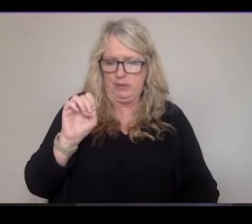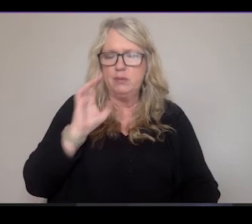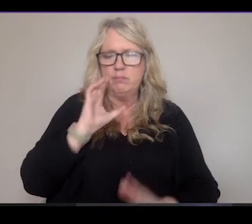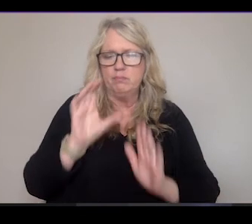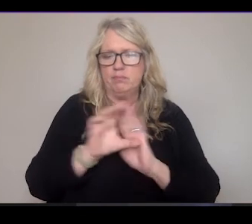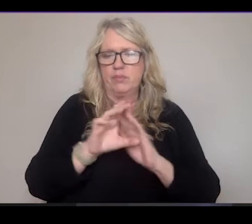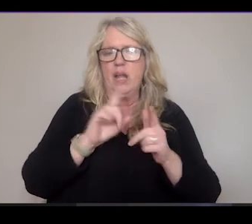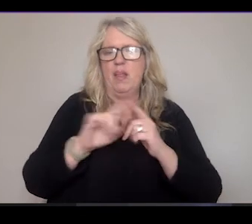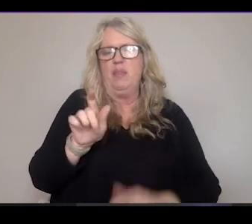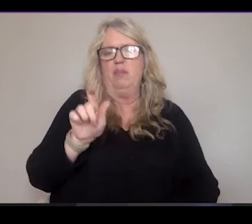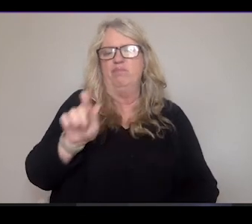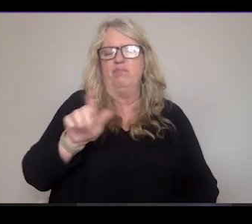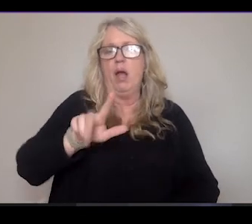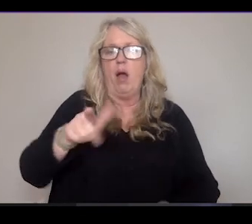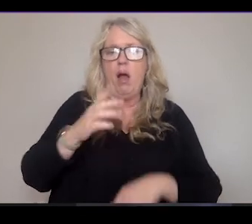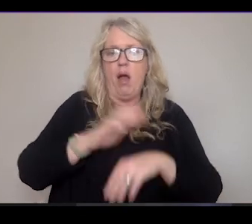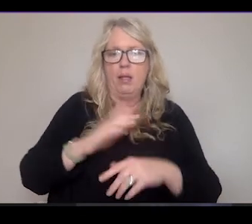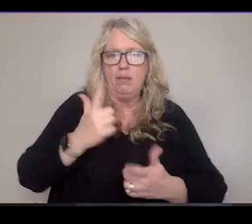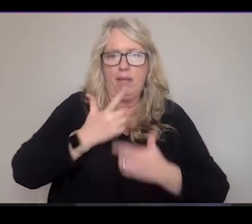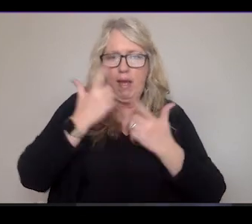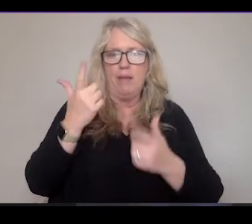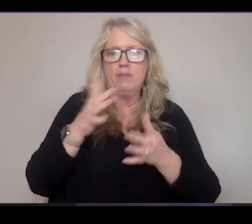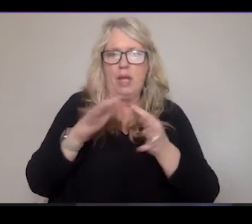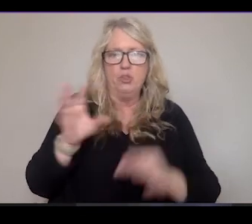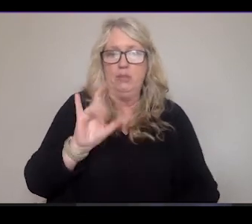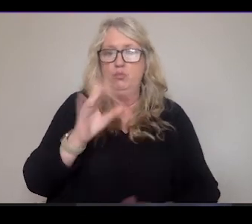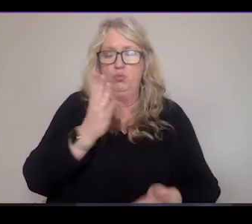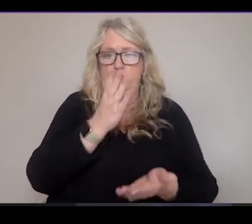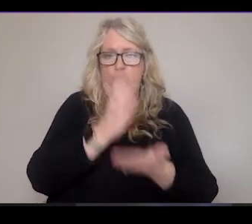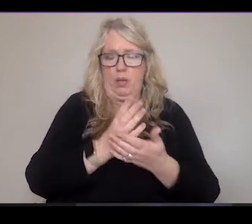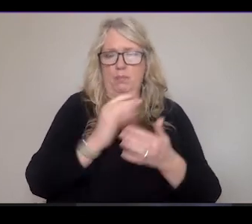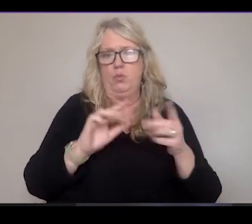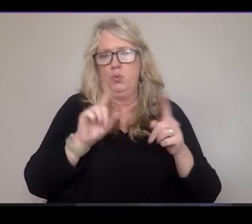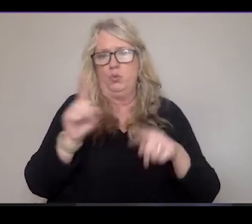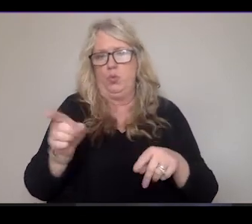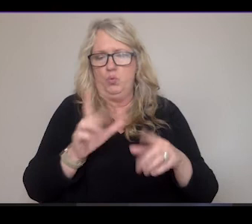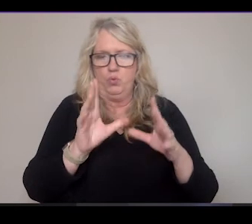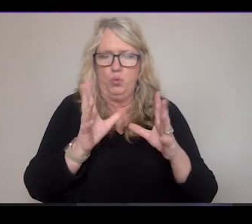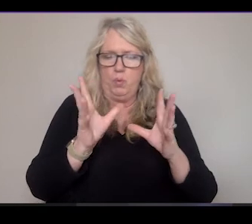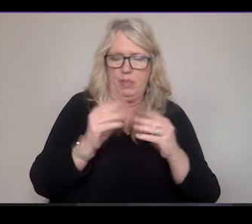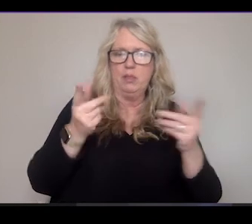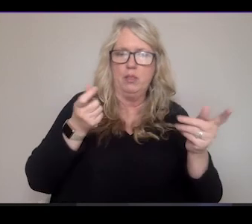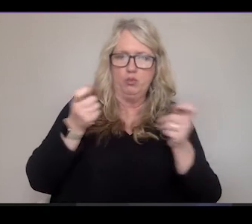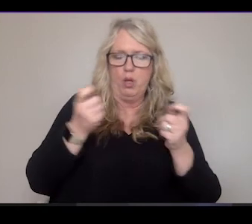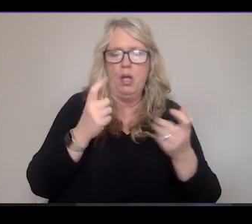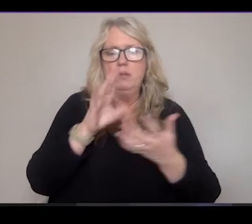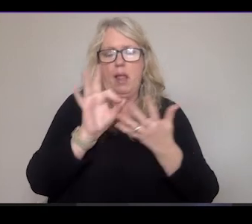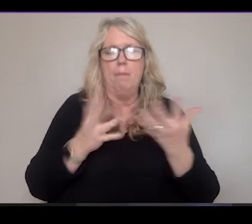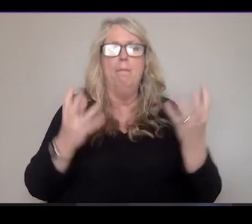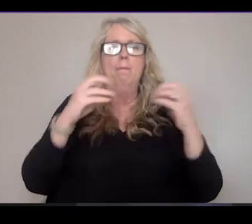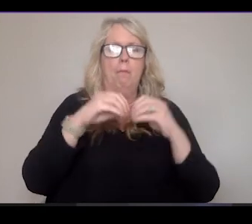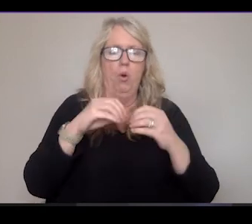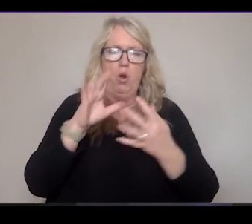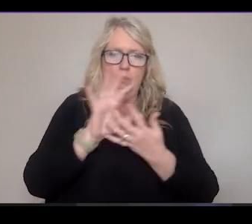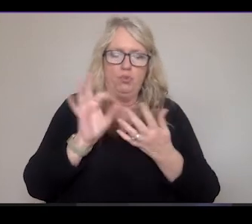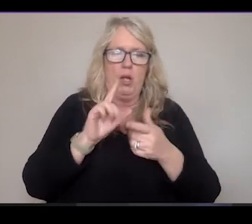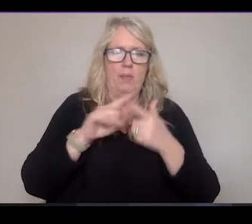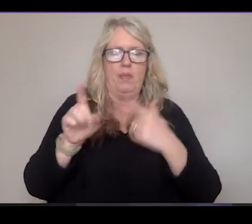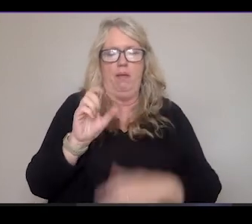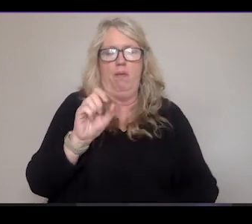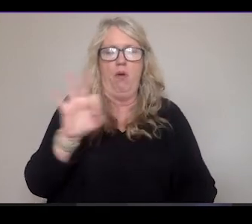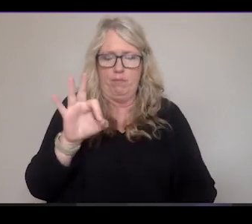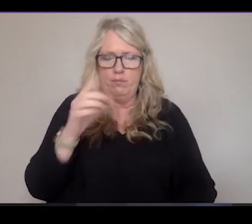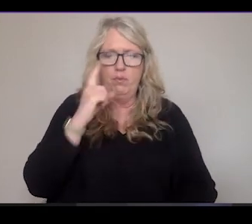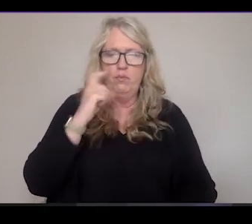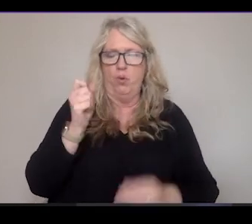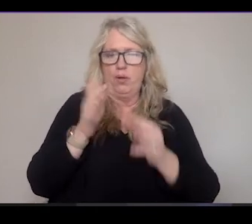dots, then select Turn on Live Captions. To stop using live captions, go to the meeting controls and select More